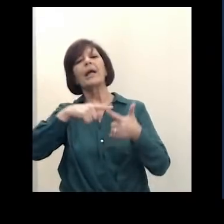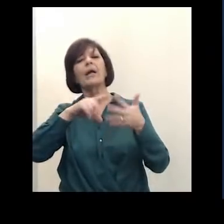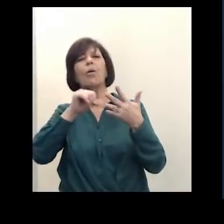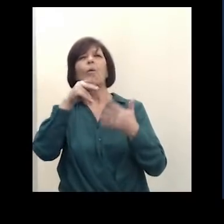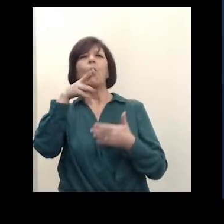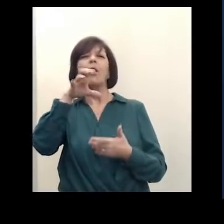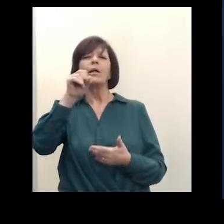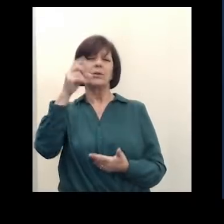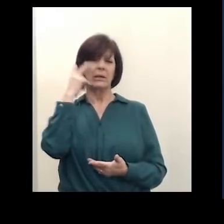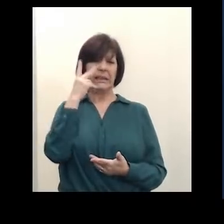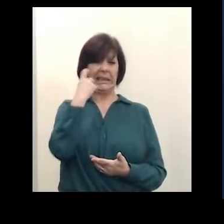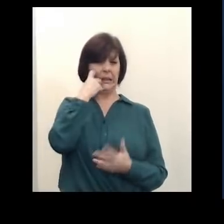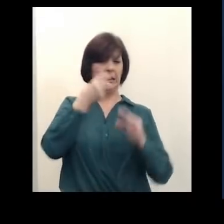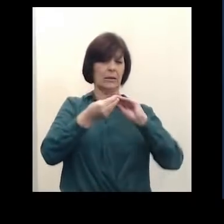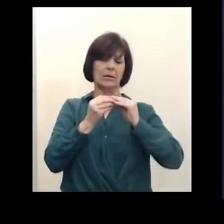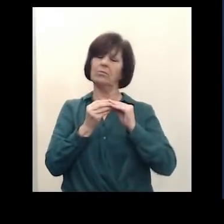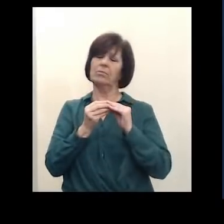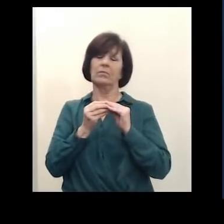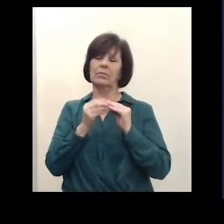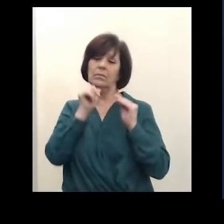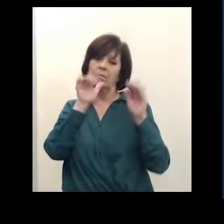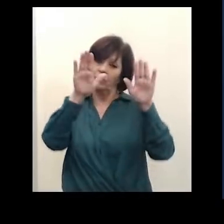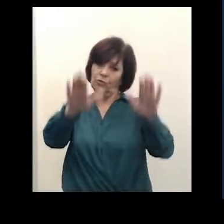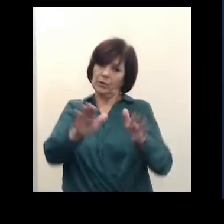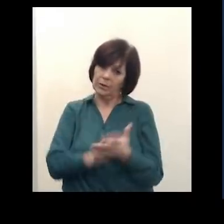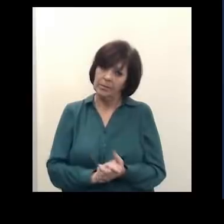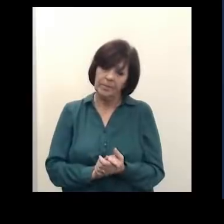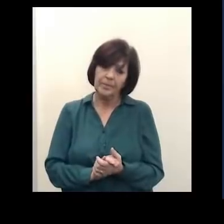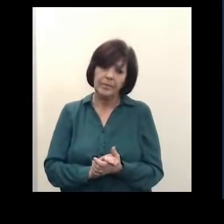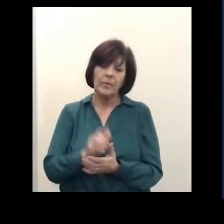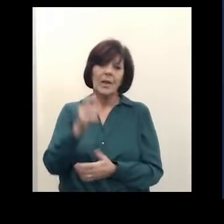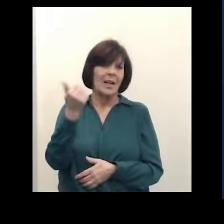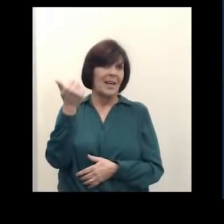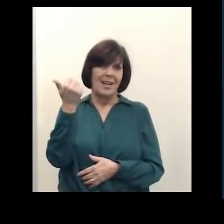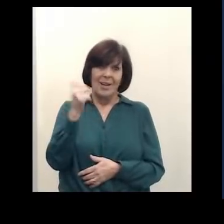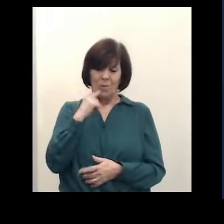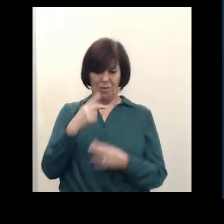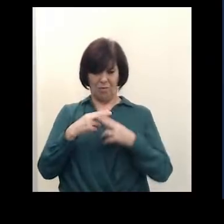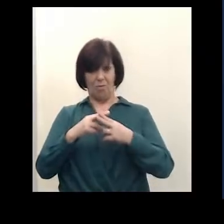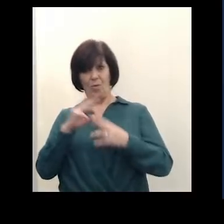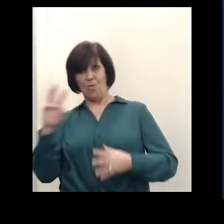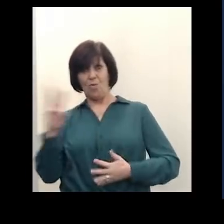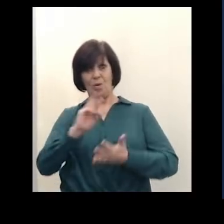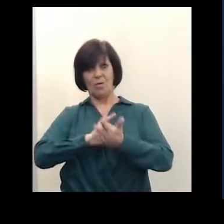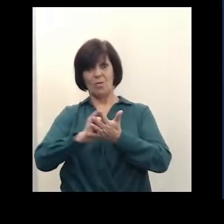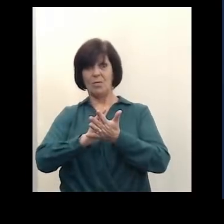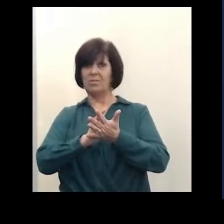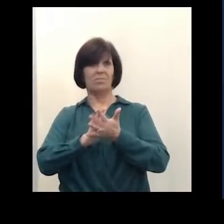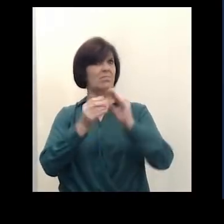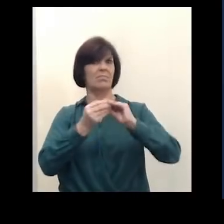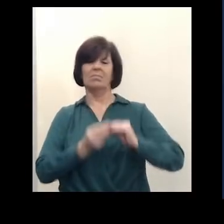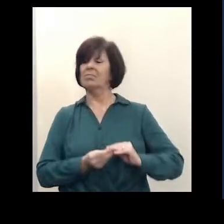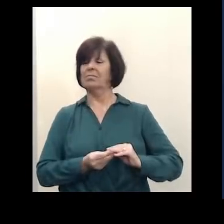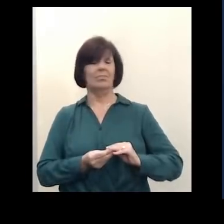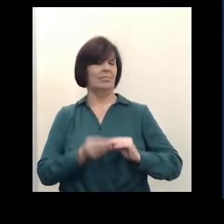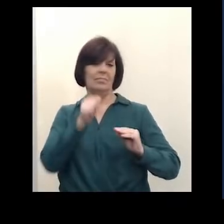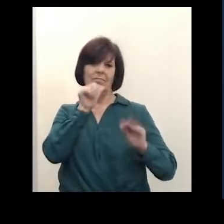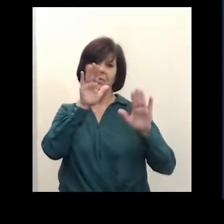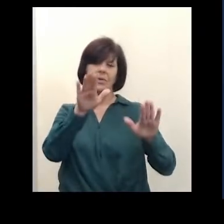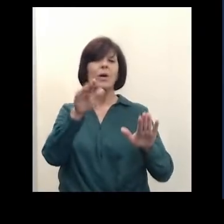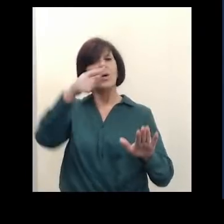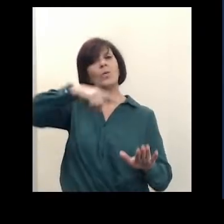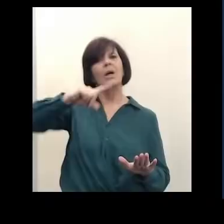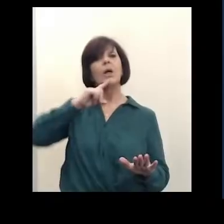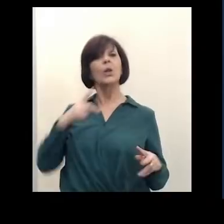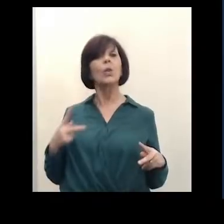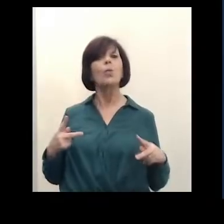It's not great in any parts of what would be considered Western New York. And unfortunately, we are the worst when it comes to